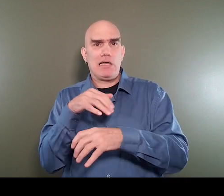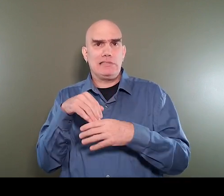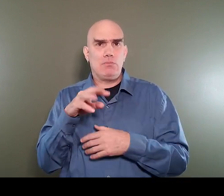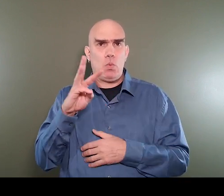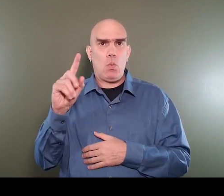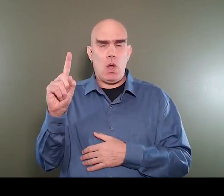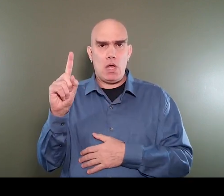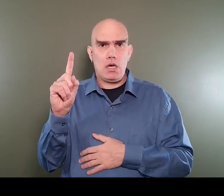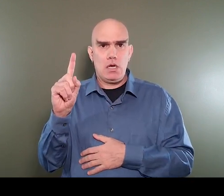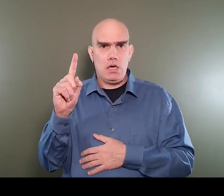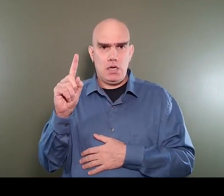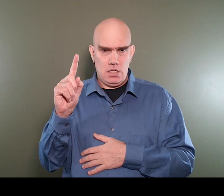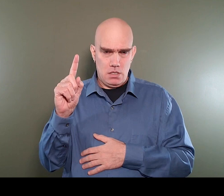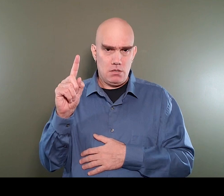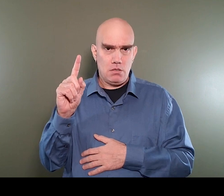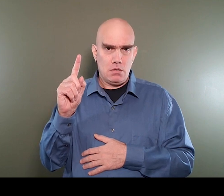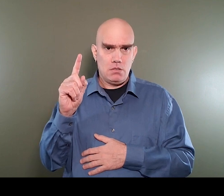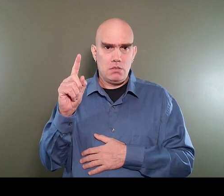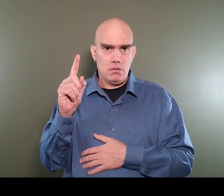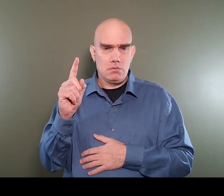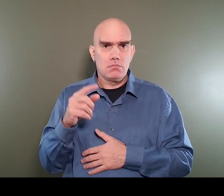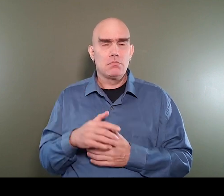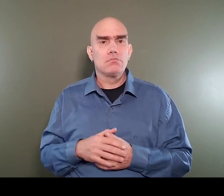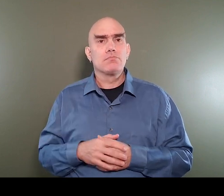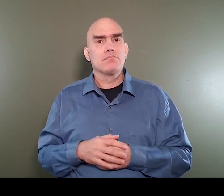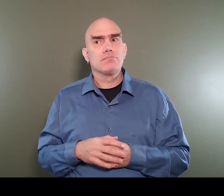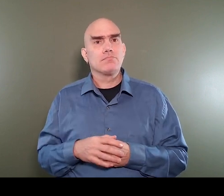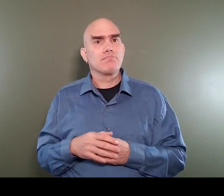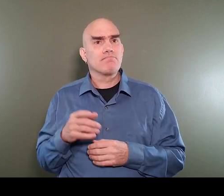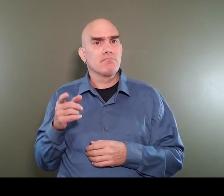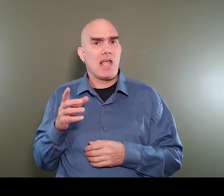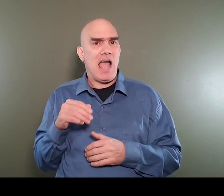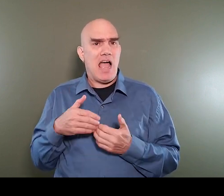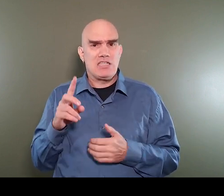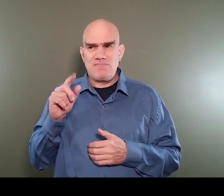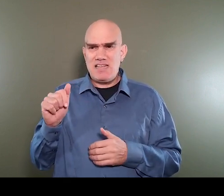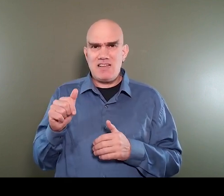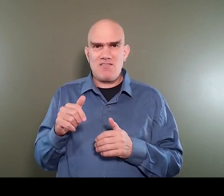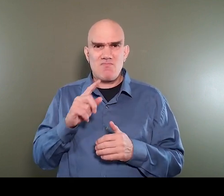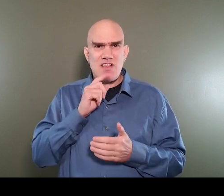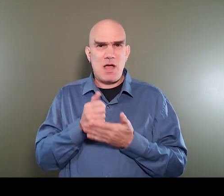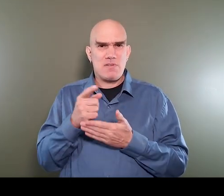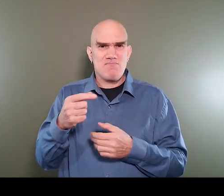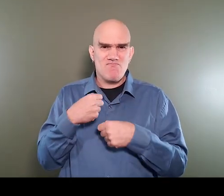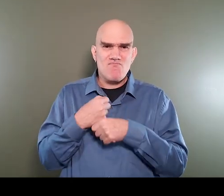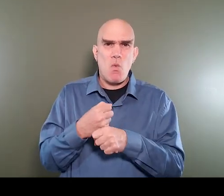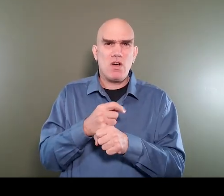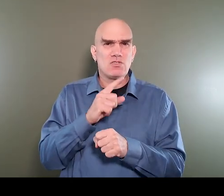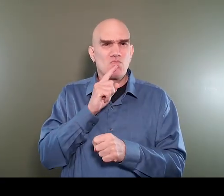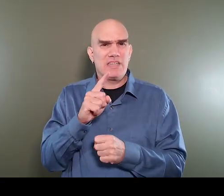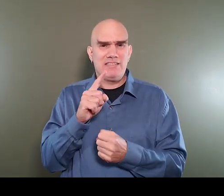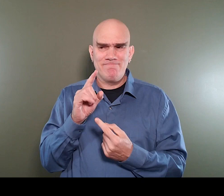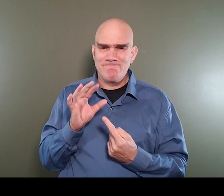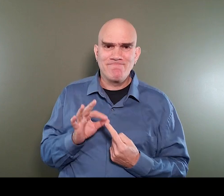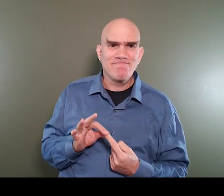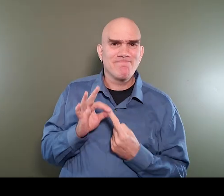visual artist who had his arm paralyzed in World War I, and how his